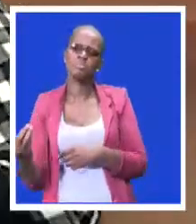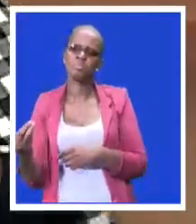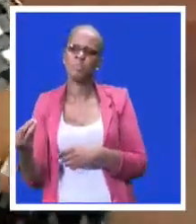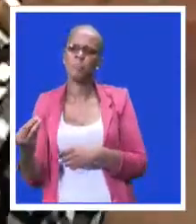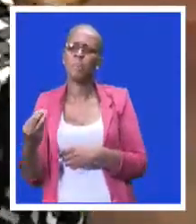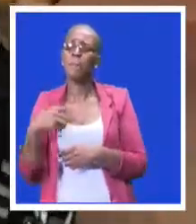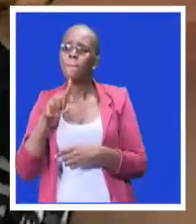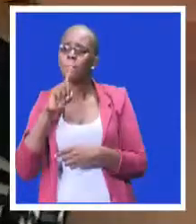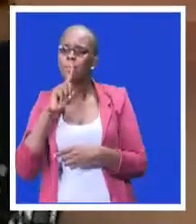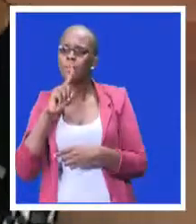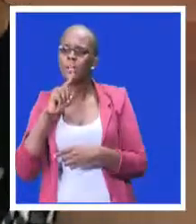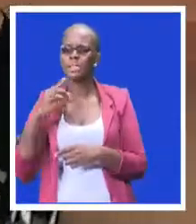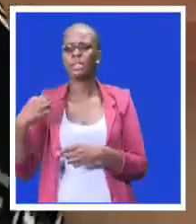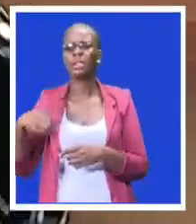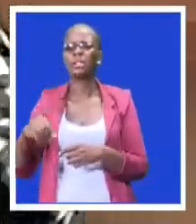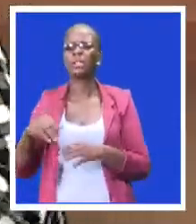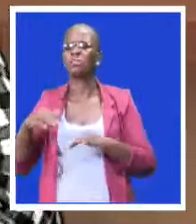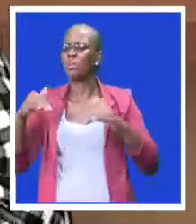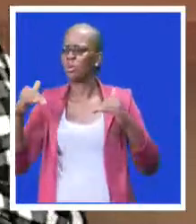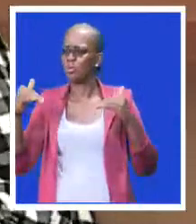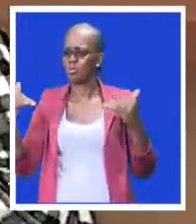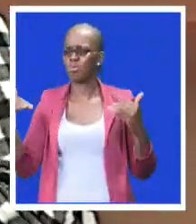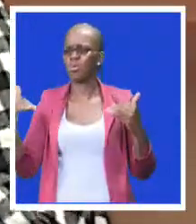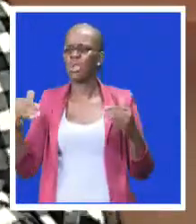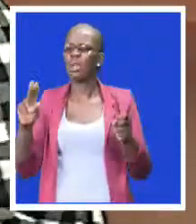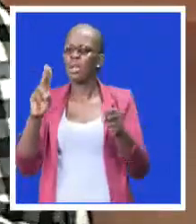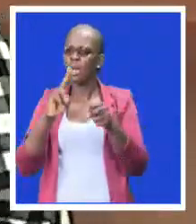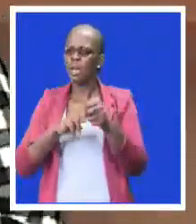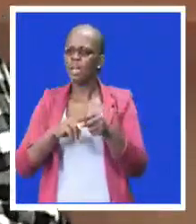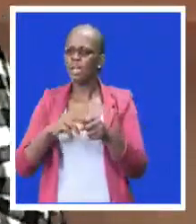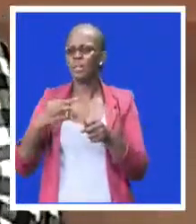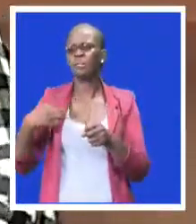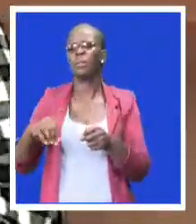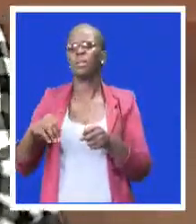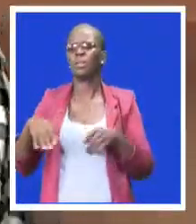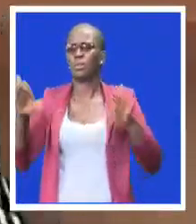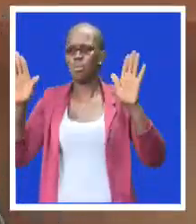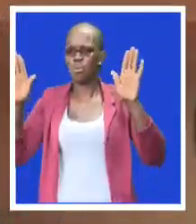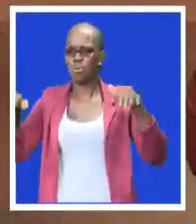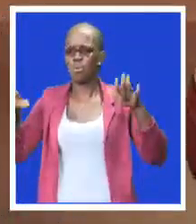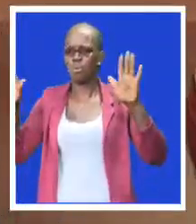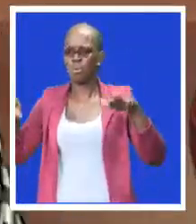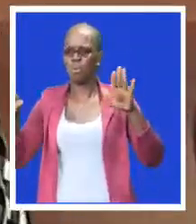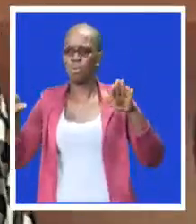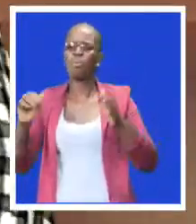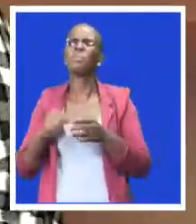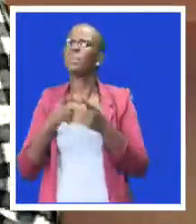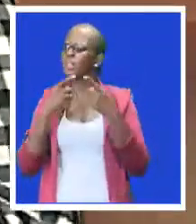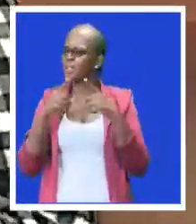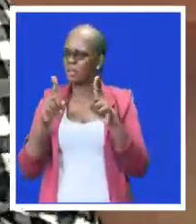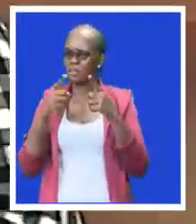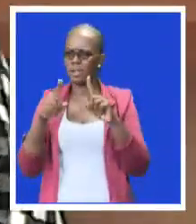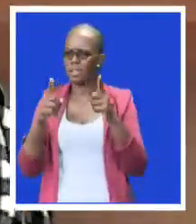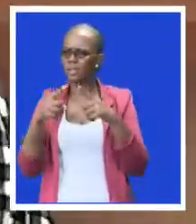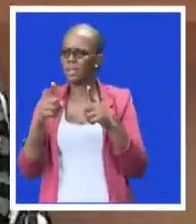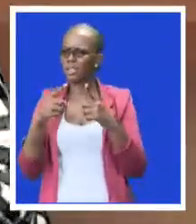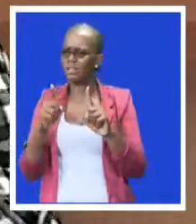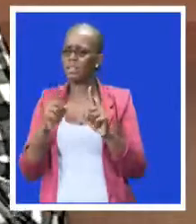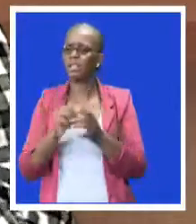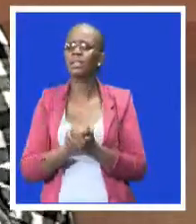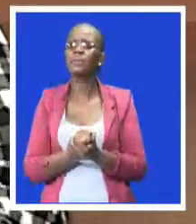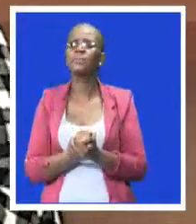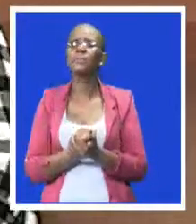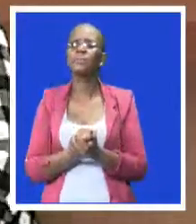some animals they fly about, some they walk, some they crawl. So we'll be learning about